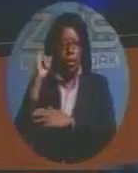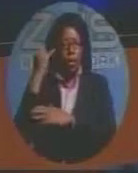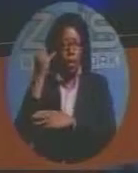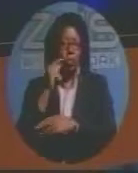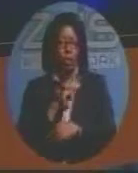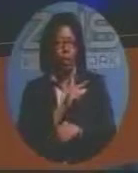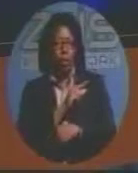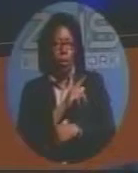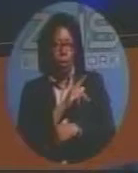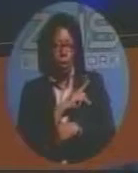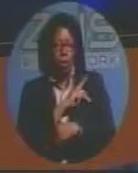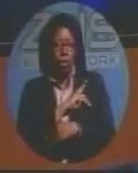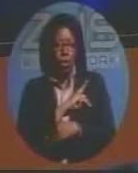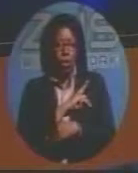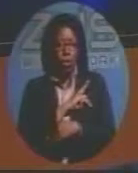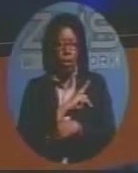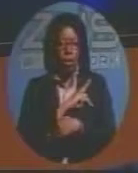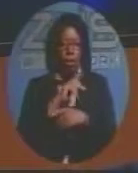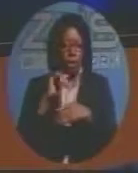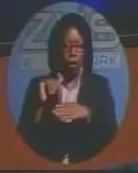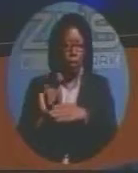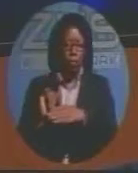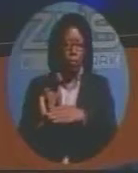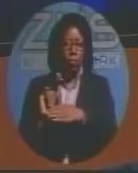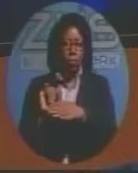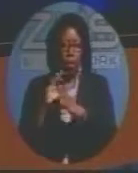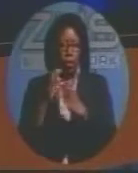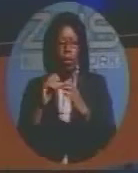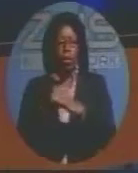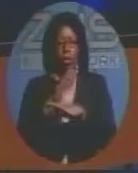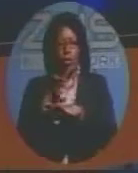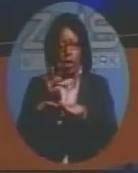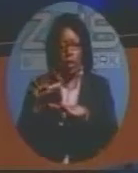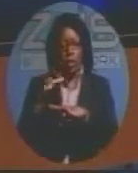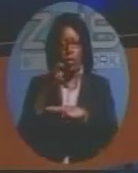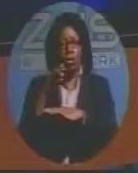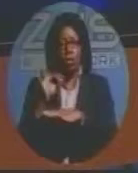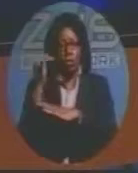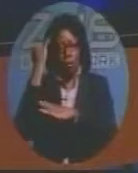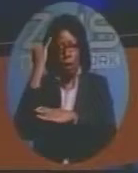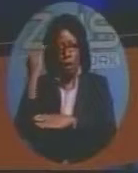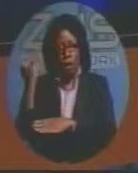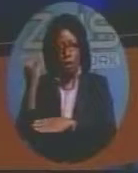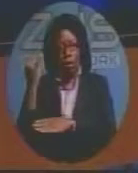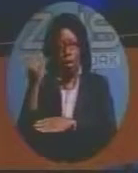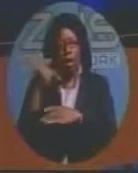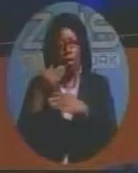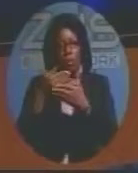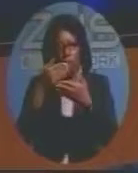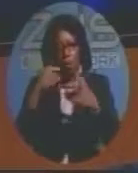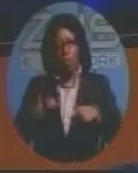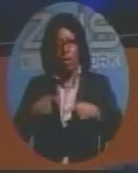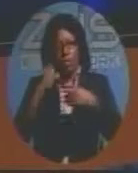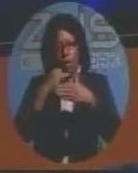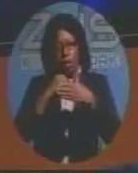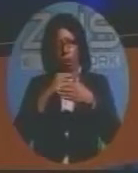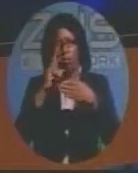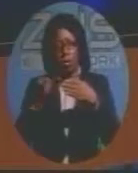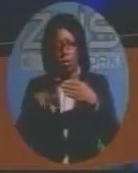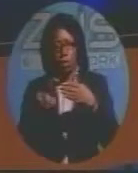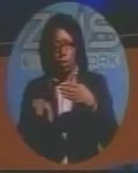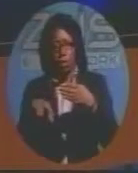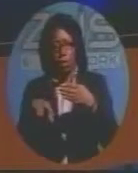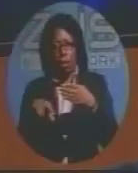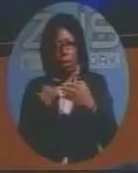said the company took a range of factors into consideration before reaching the conclusion that a national lottery would not be financially